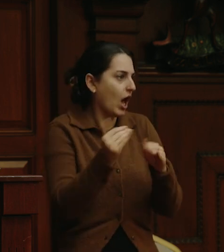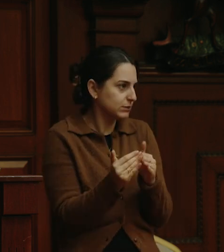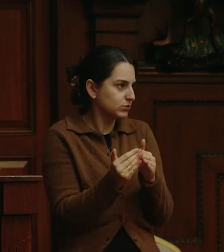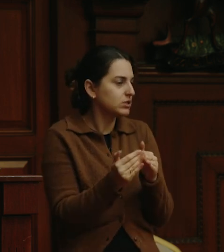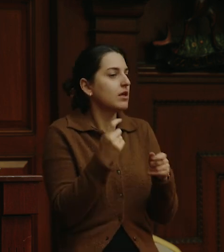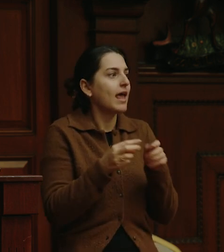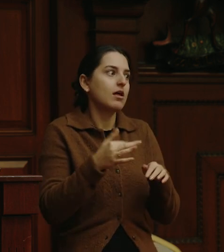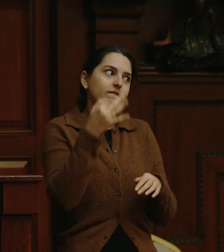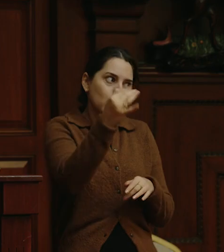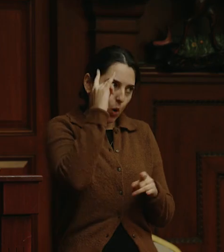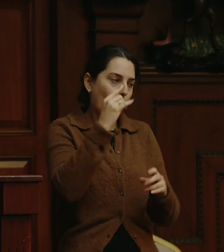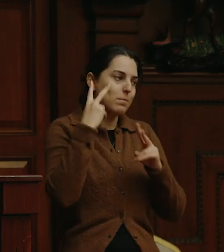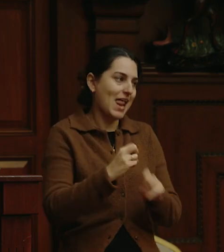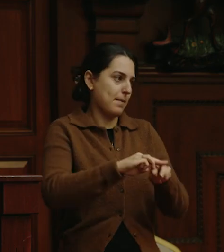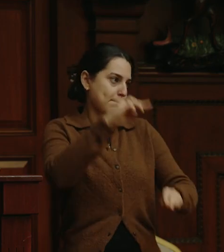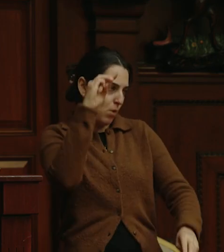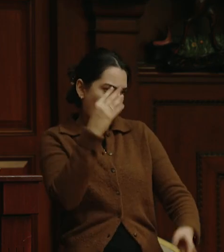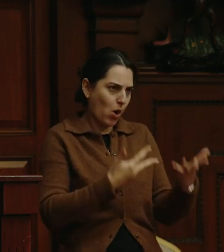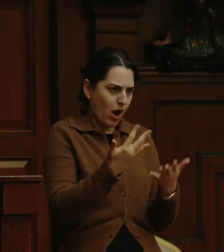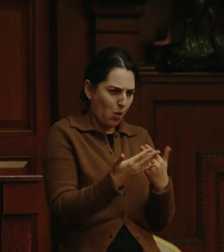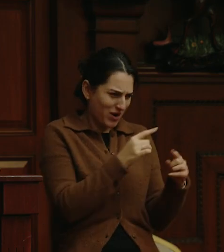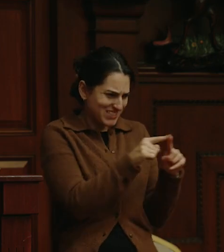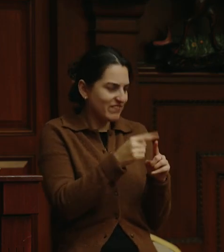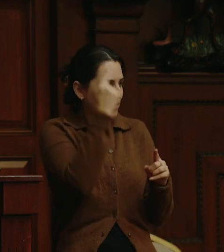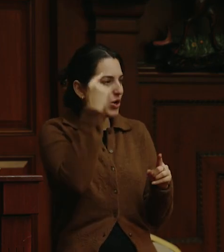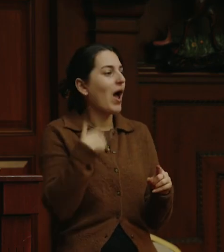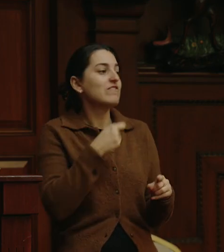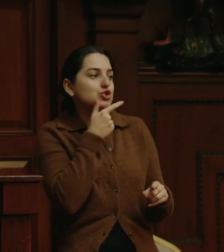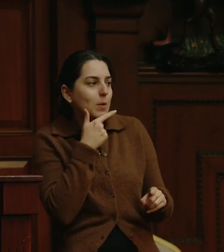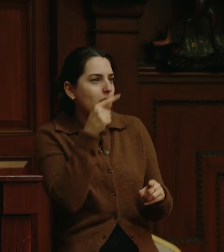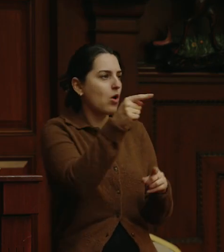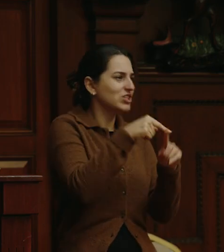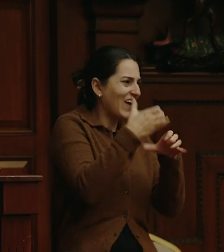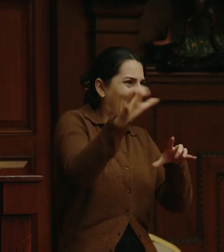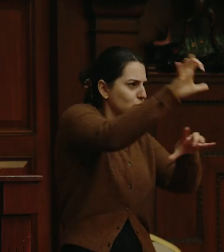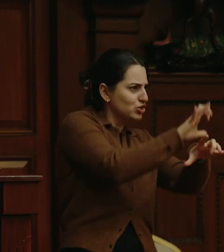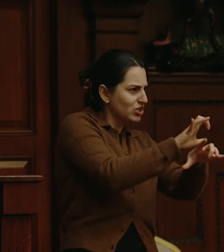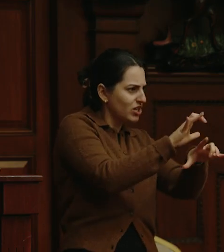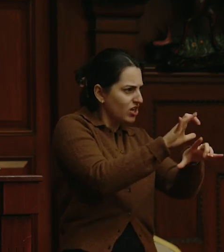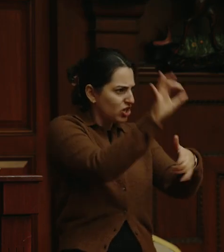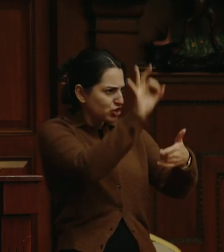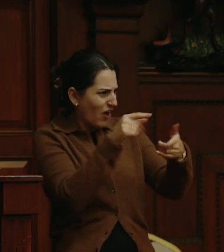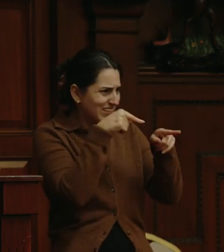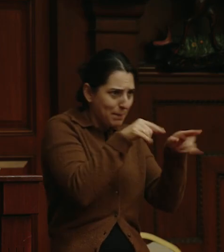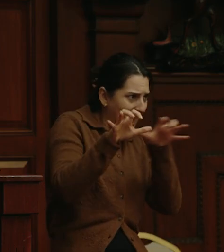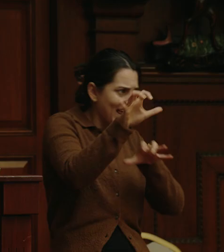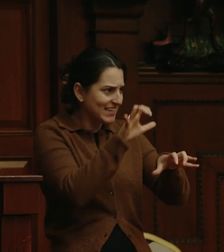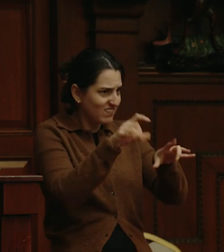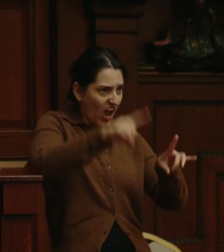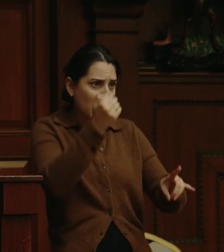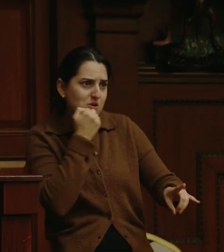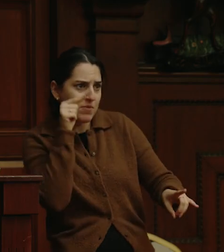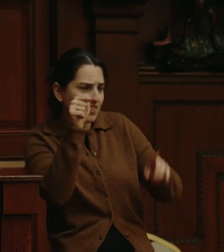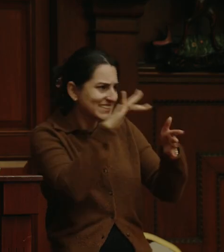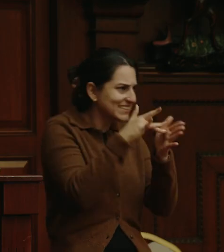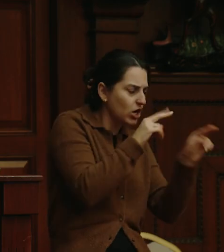we are further planning some analysis to look at how this differs across counties. So is there a geographical difference across the country? And also to look